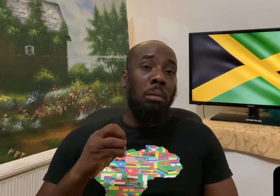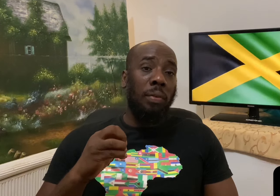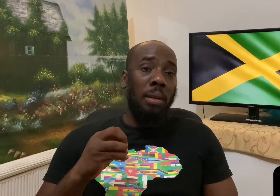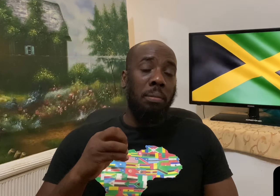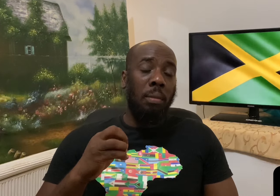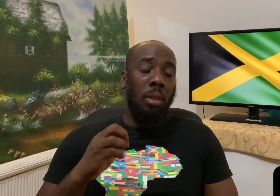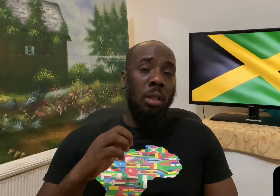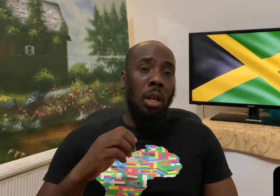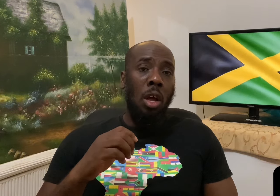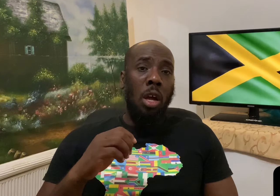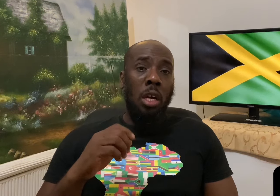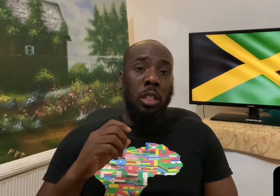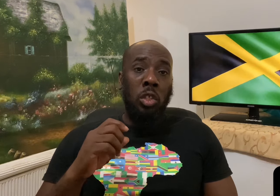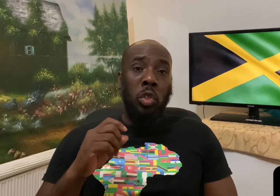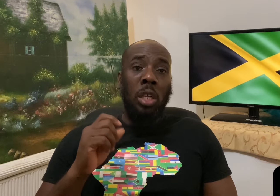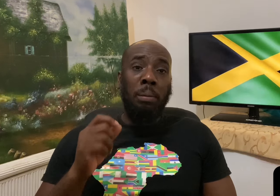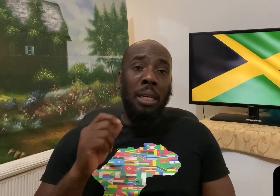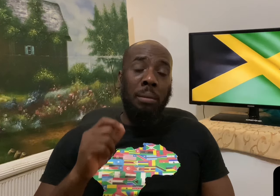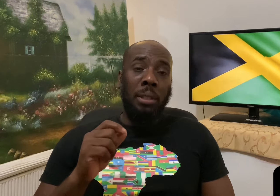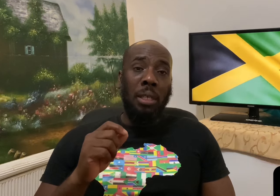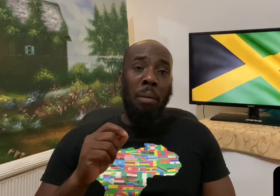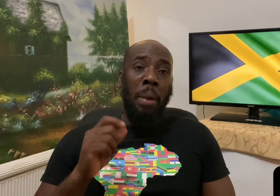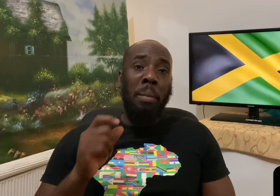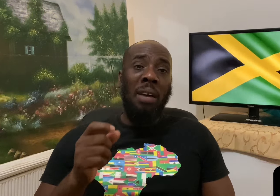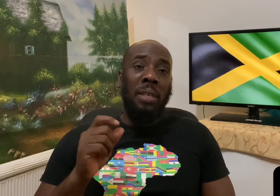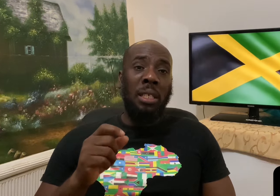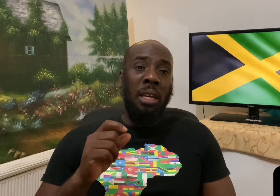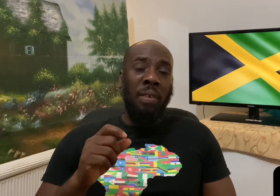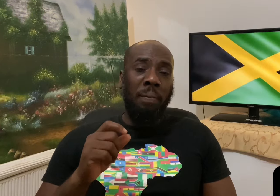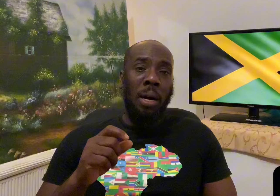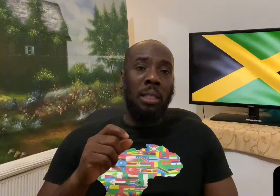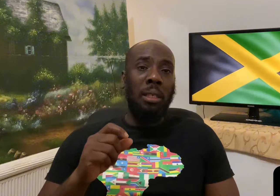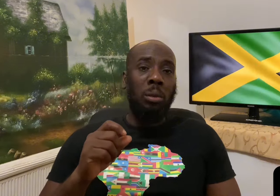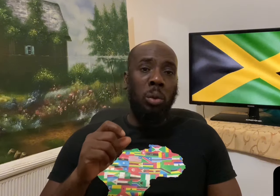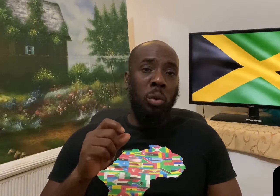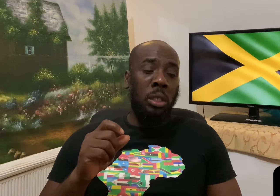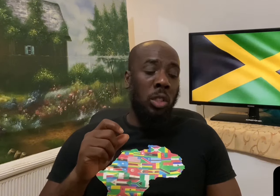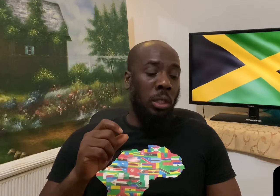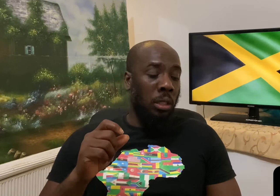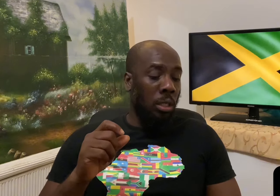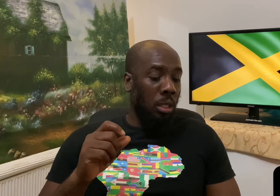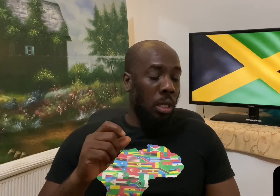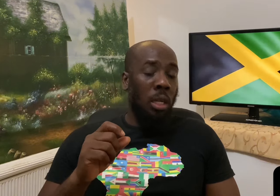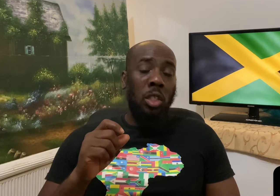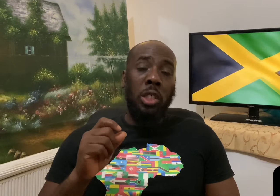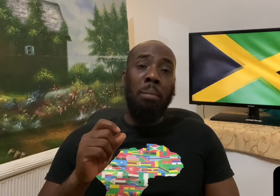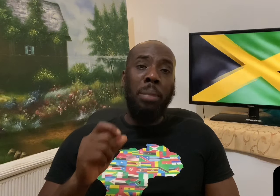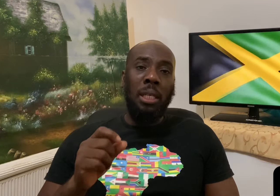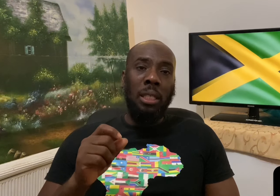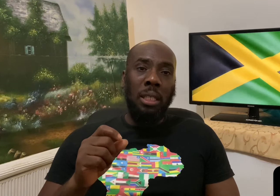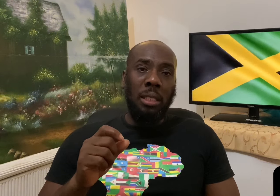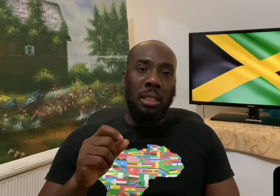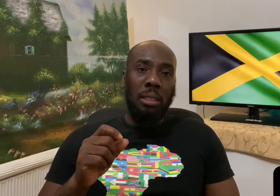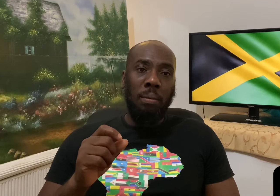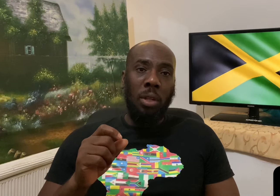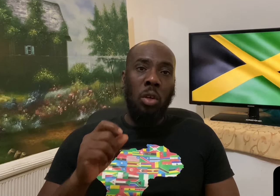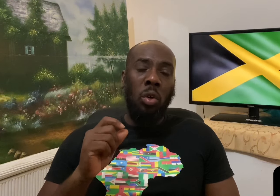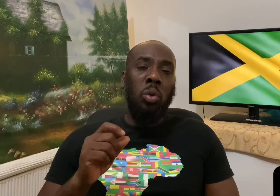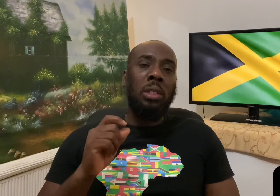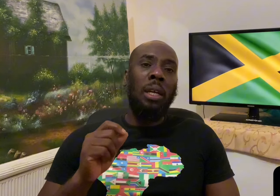citizens, some of them. Julius Malema, a member of his EFF party, who was championing